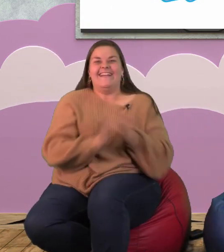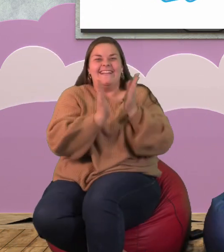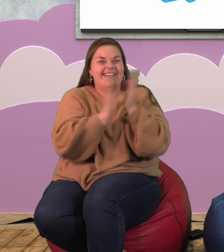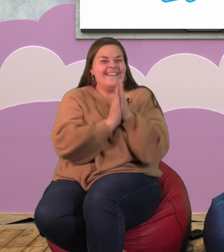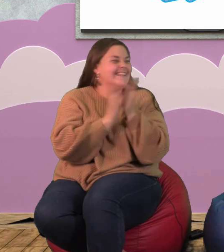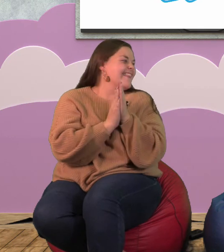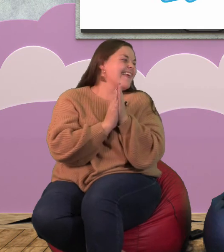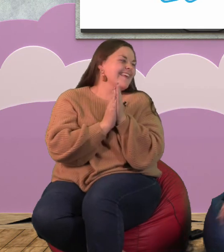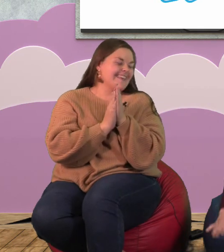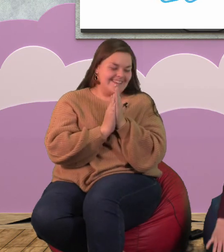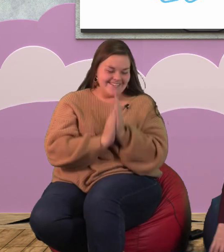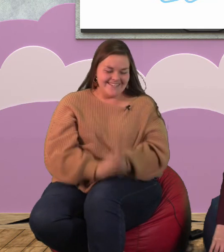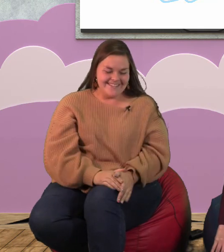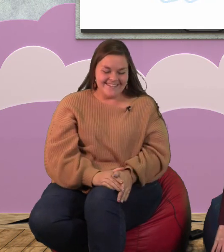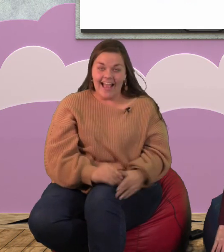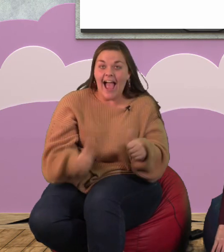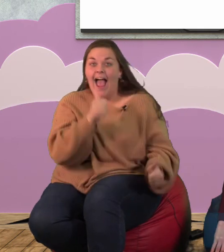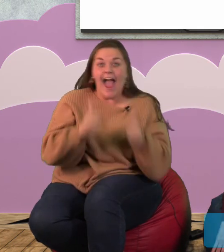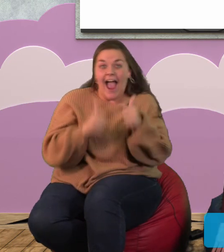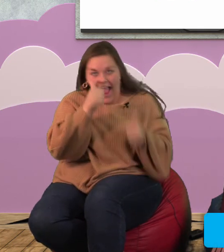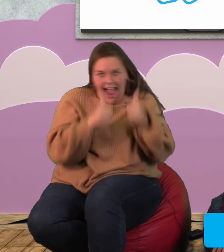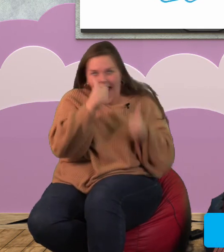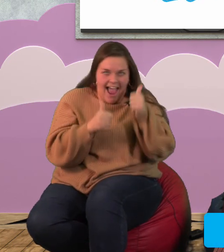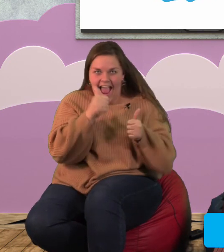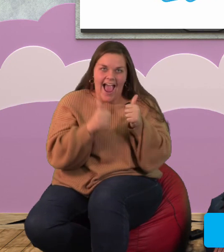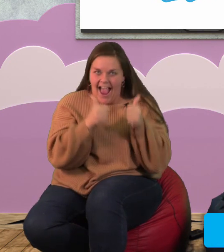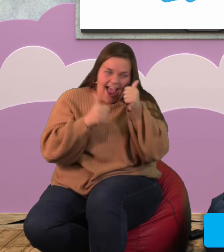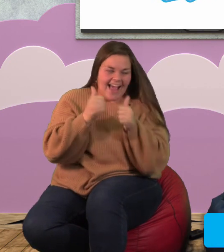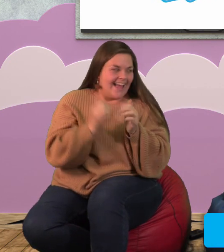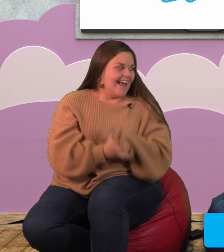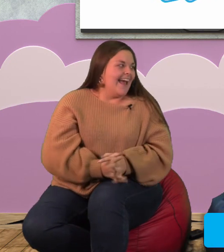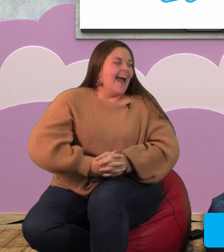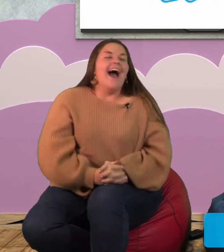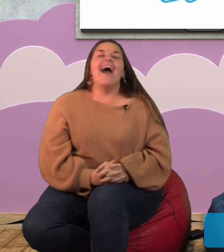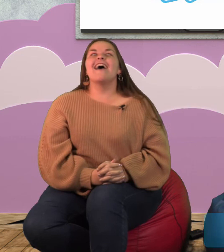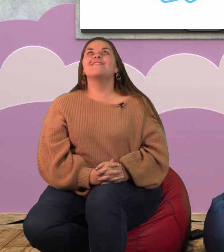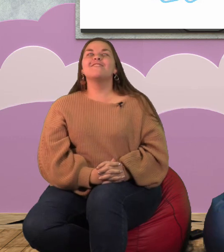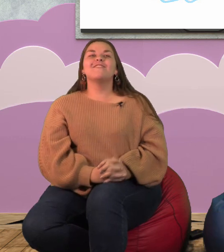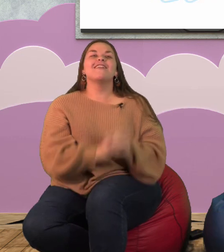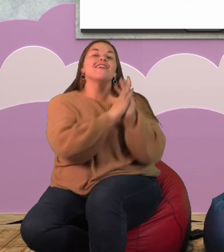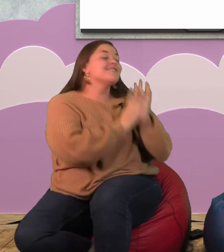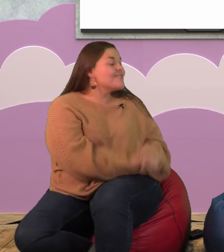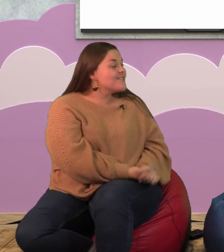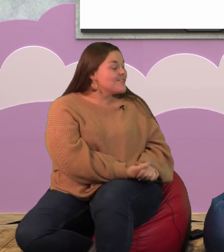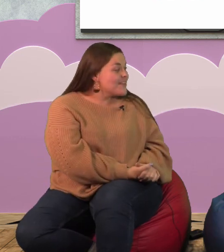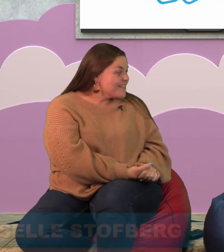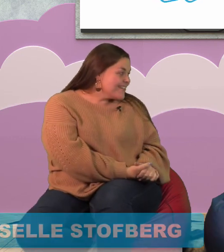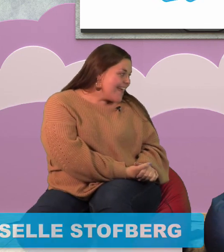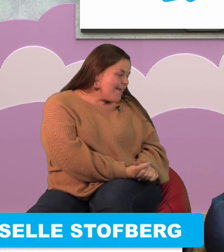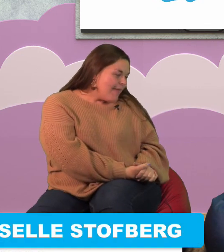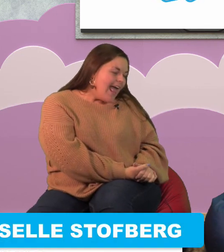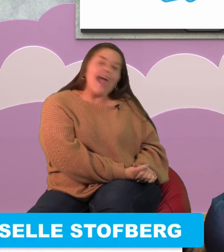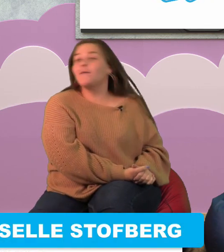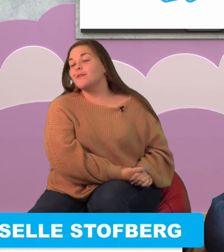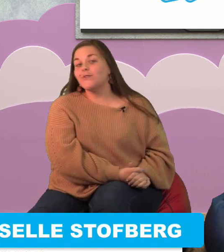Okay, Marisol, we have 20 school supplies in our bag. That was very good. I had so much fun, and thank you so much for joining me,